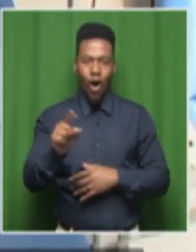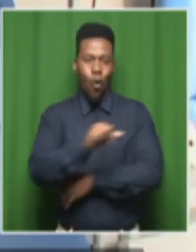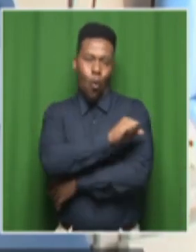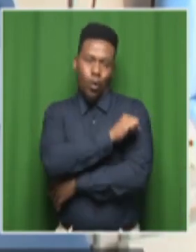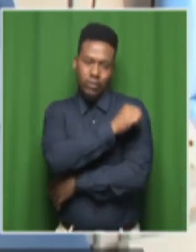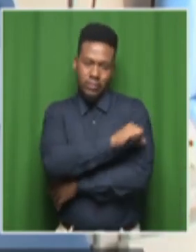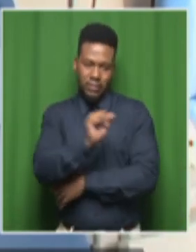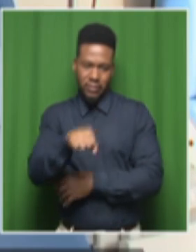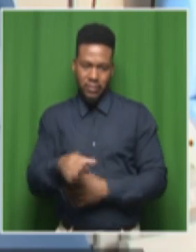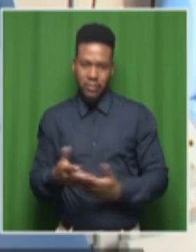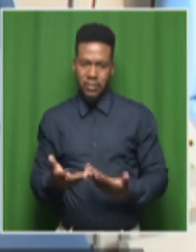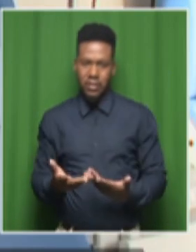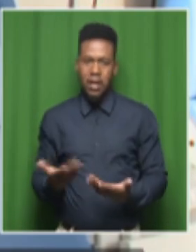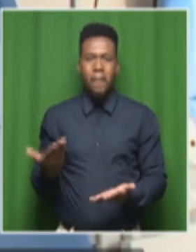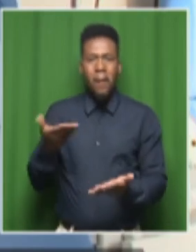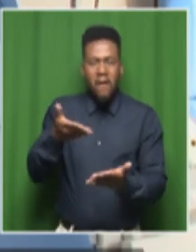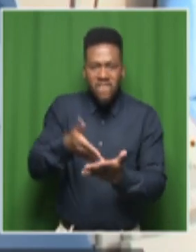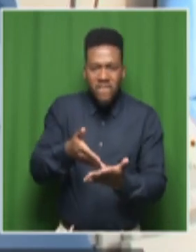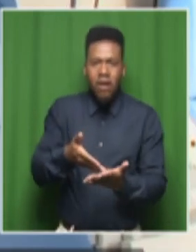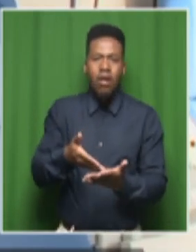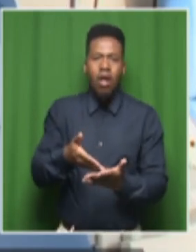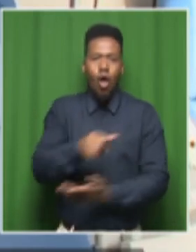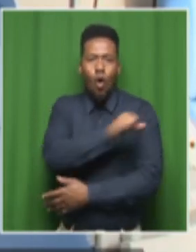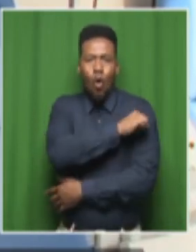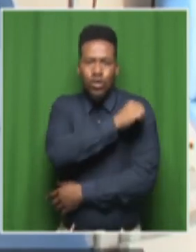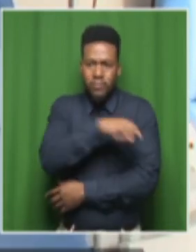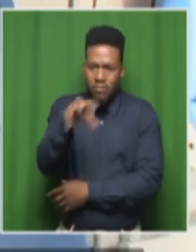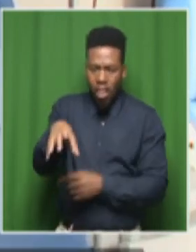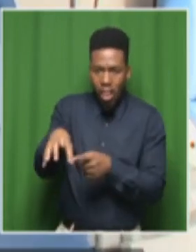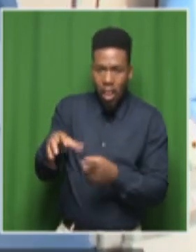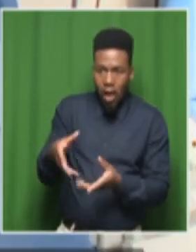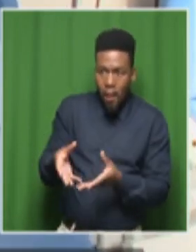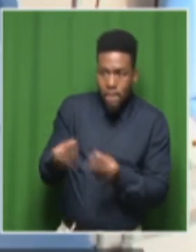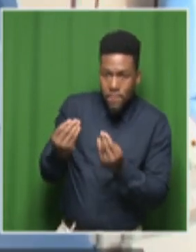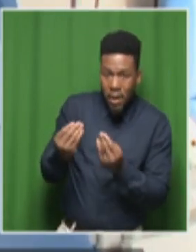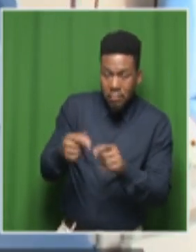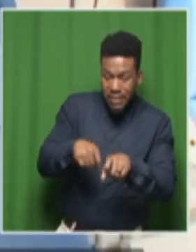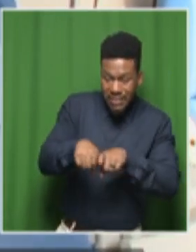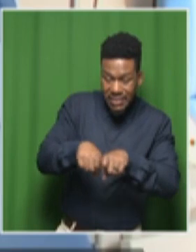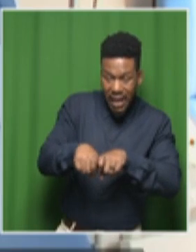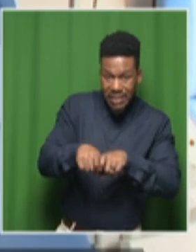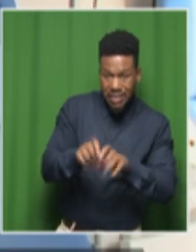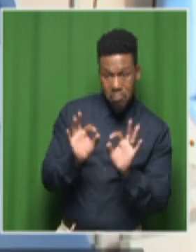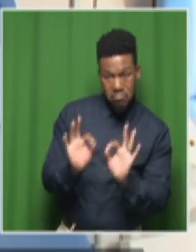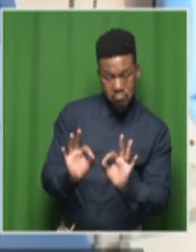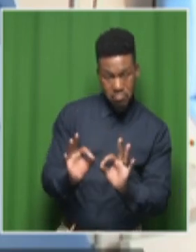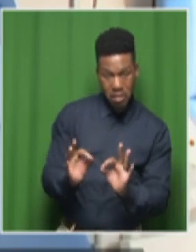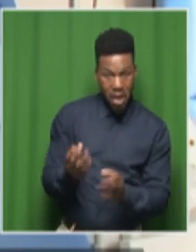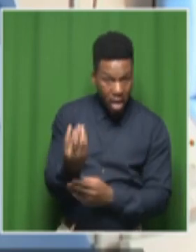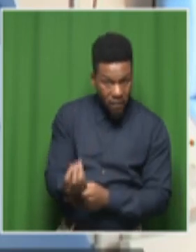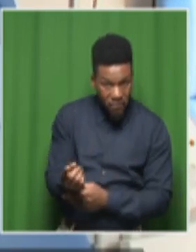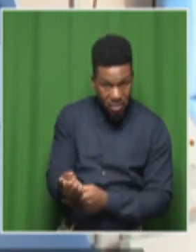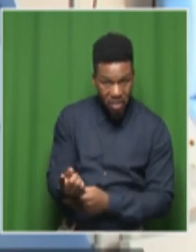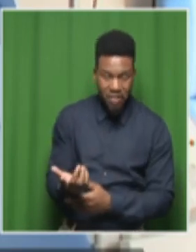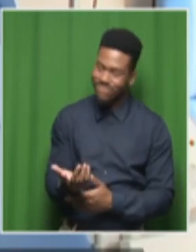there's a difficulty that there may not be adequate tests for diagnostics, therapeutics may